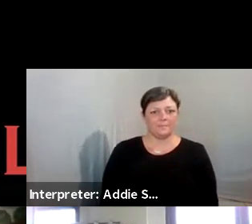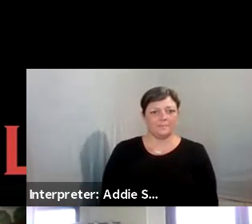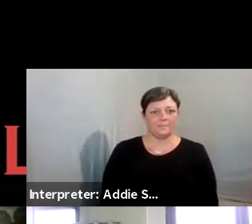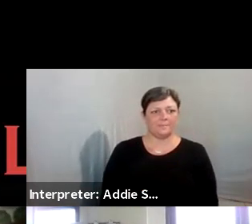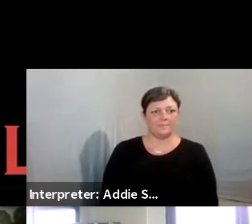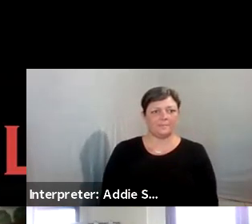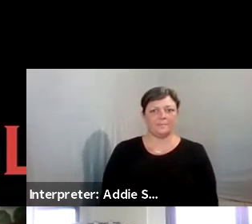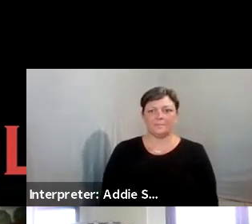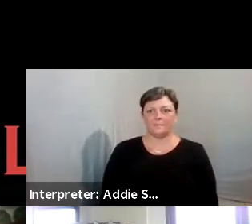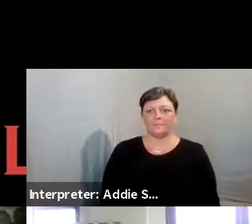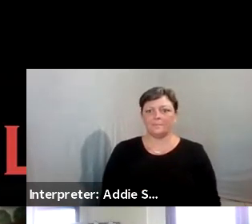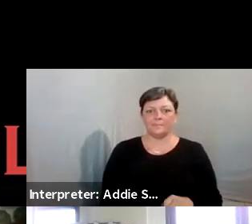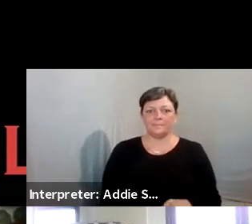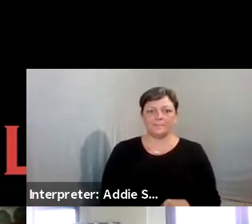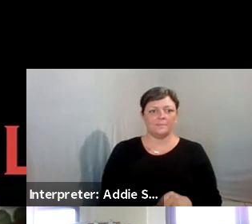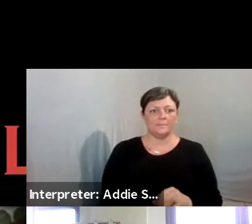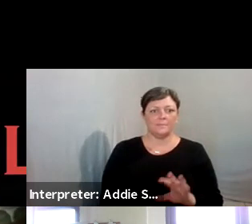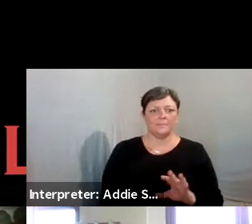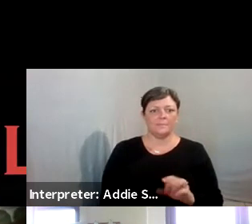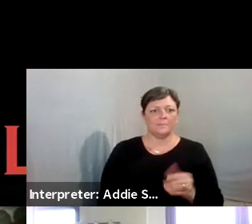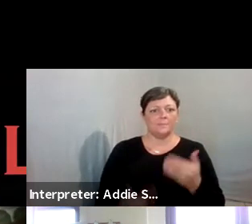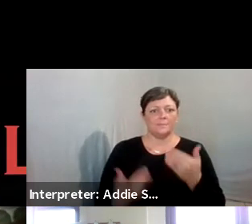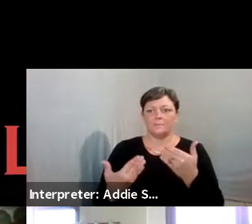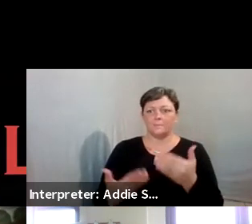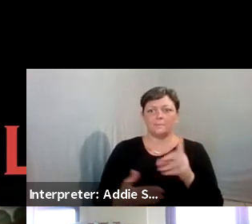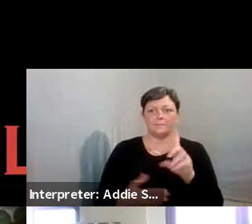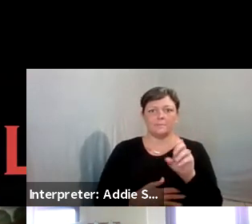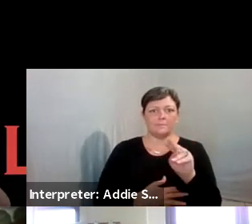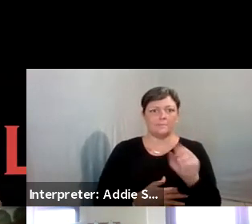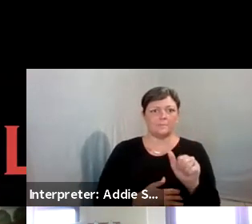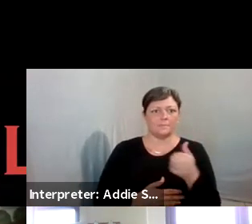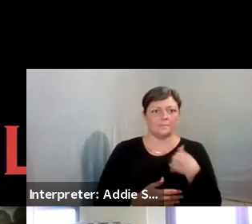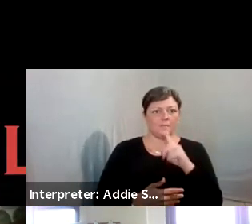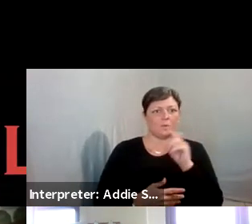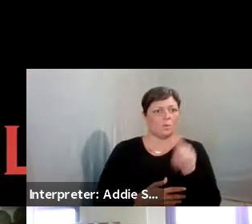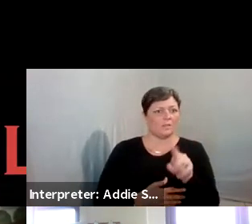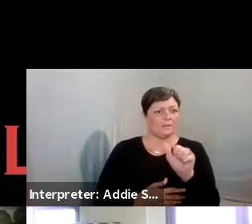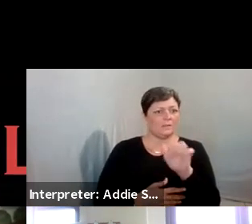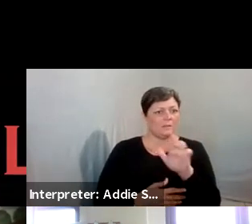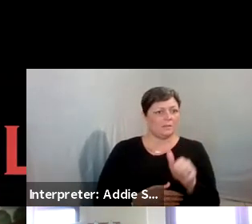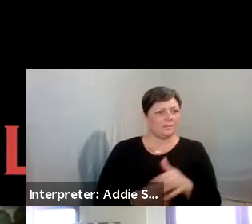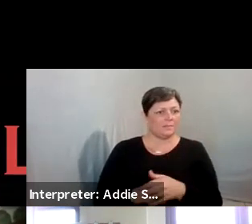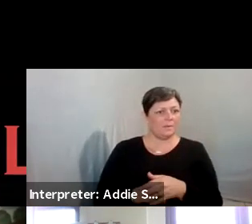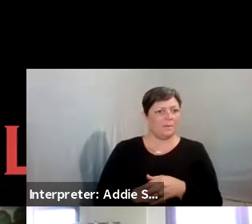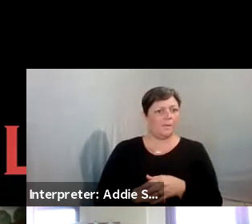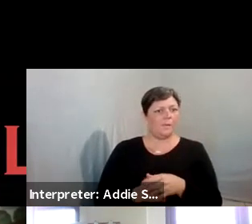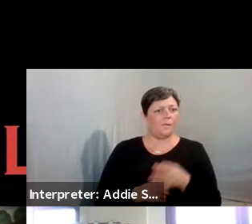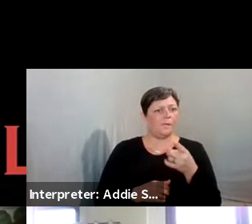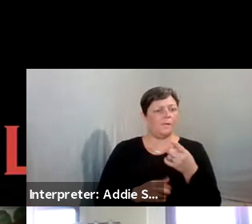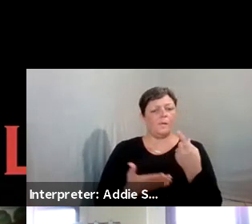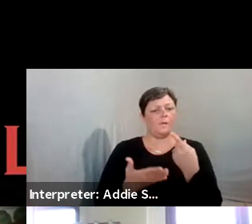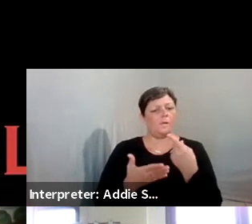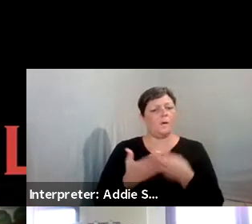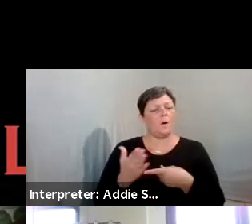Sarah, can I ask oh, I'm sorry. Go ahead, Donna. Can I ask a question, Sarah? Sure. What has